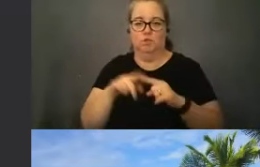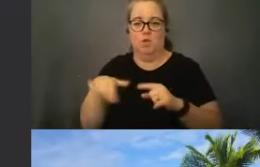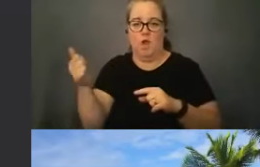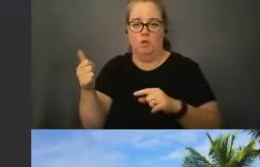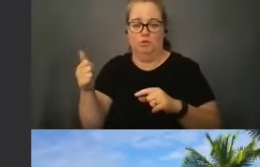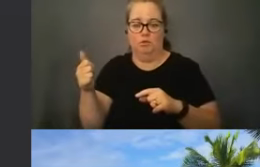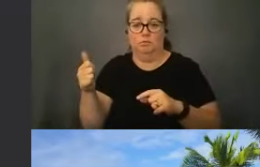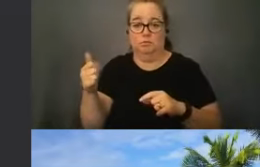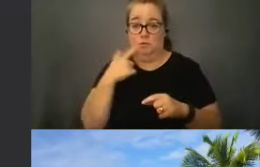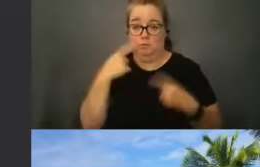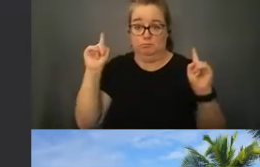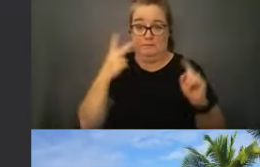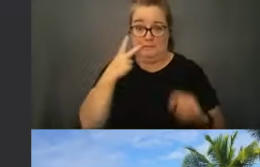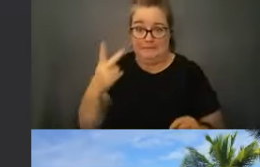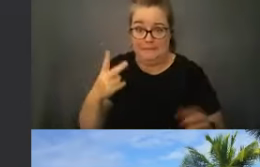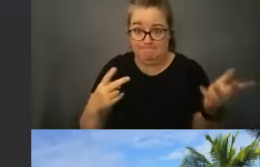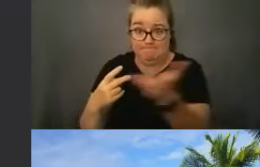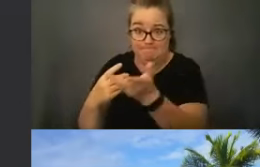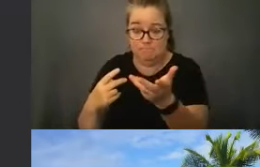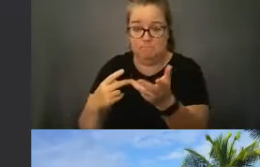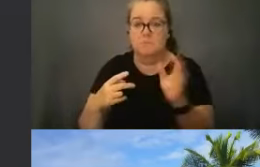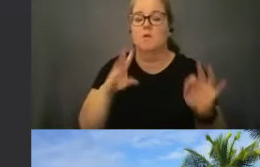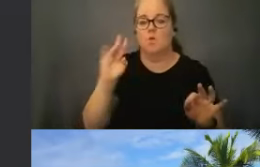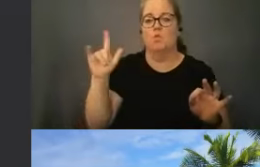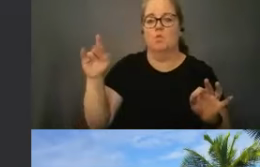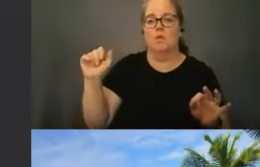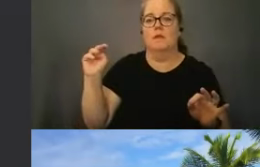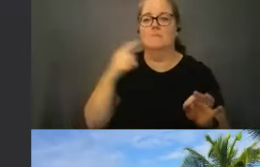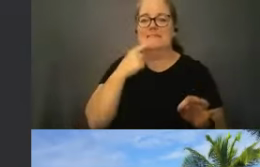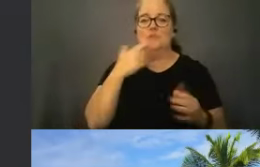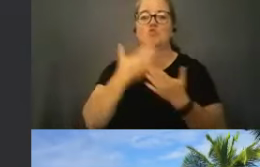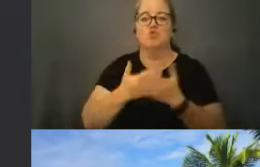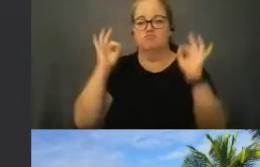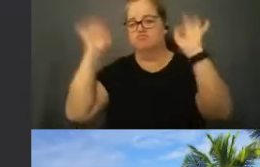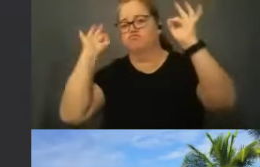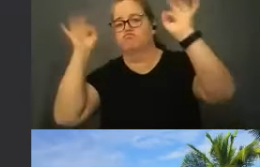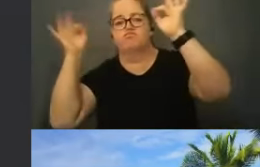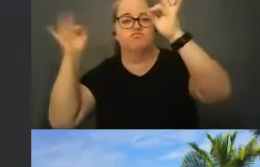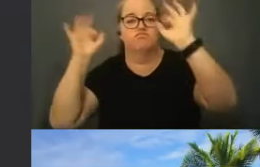Yes? Yeah, it's good. We're good to go. Okay.